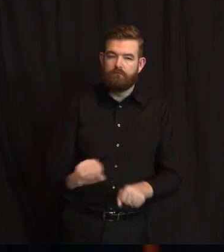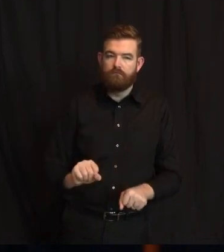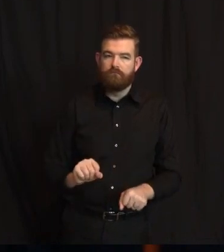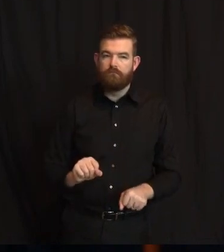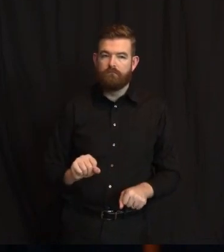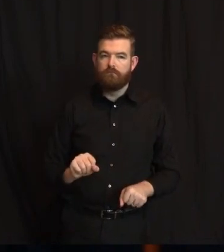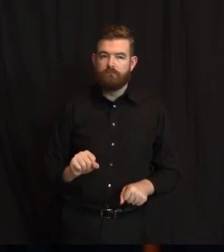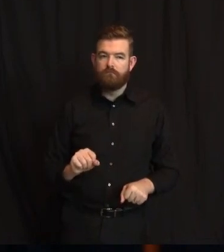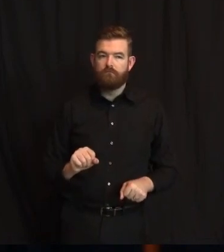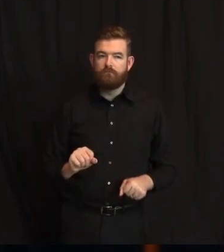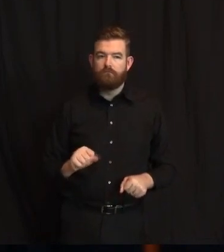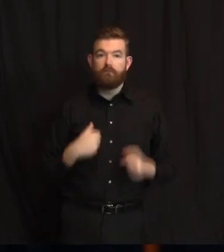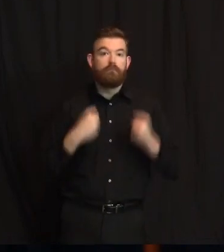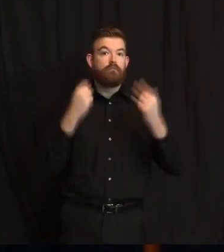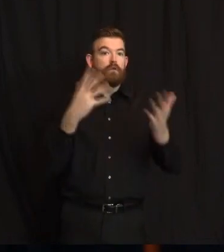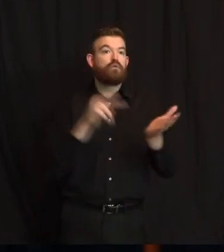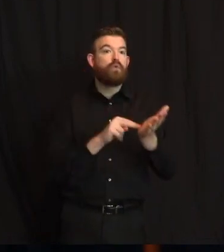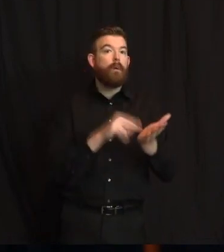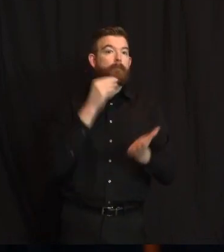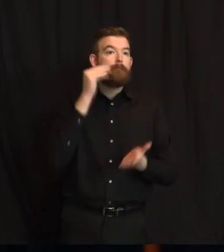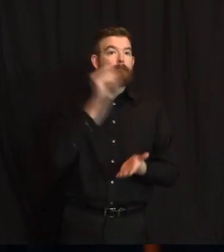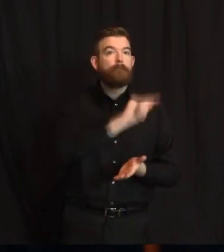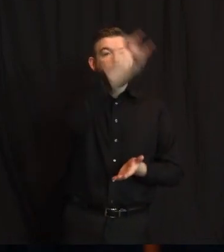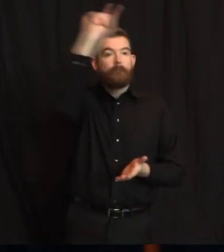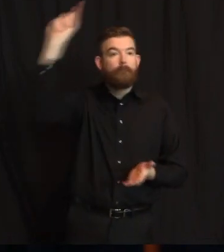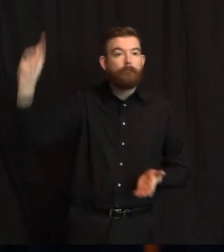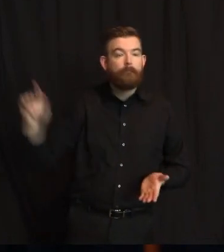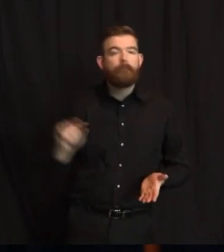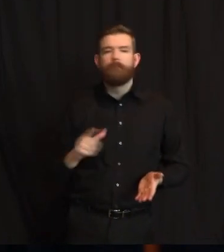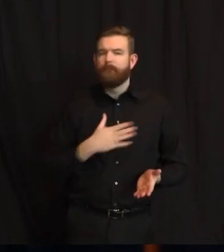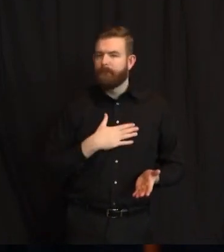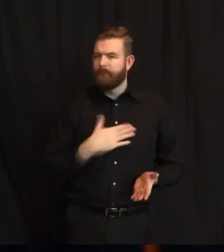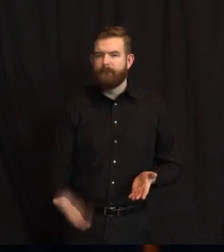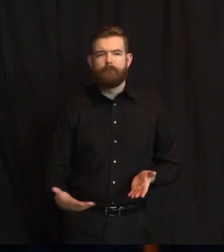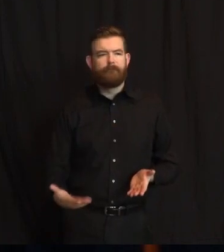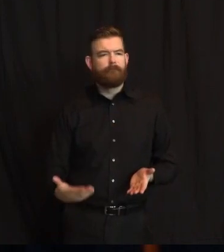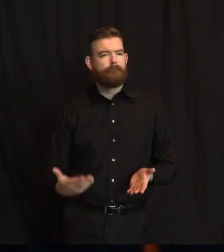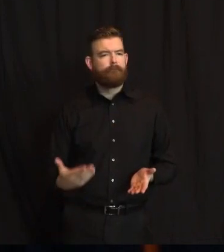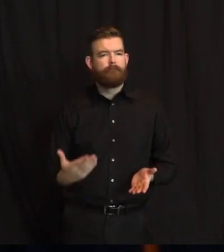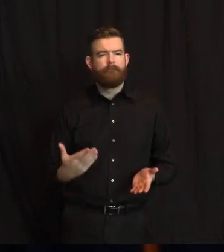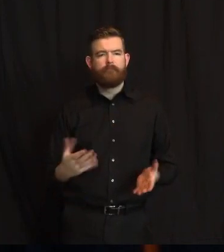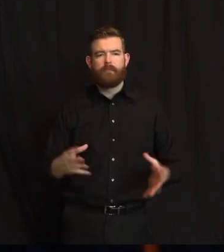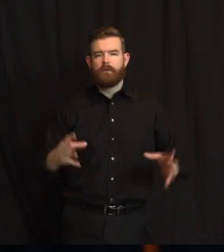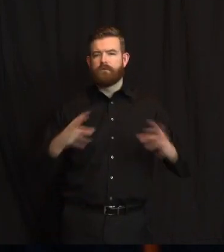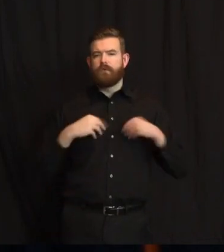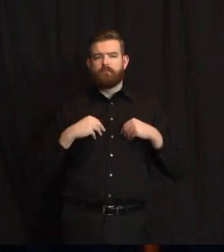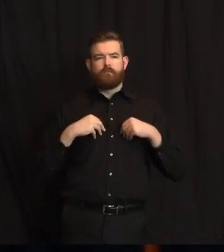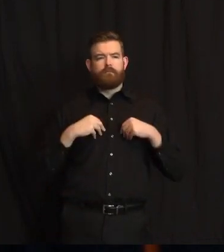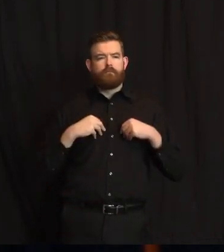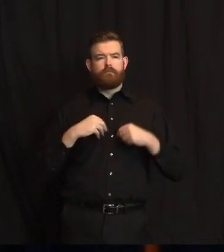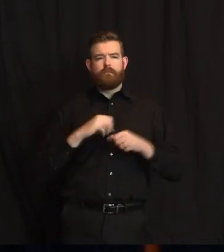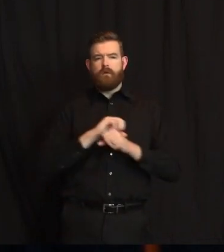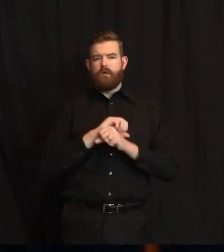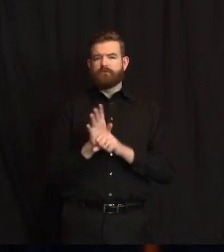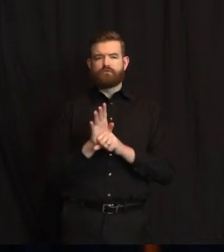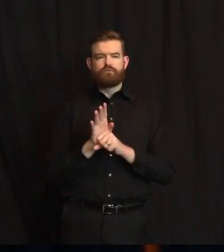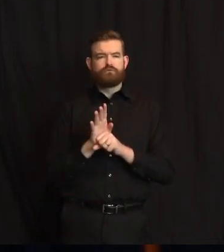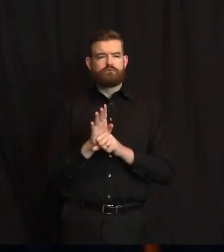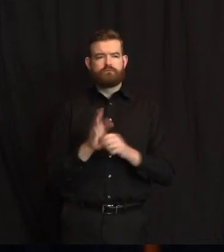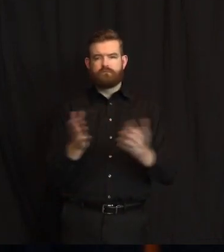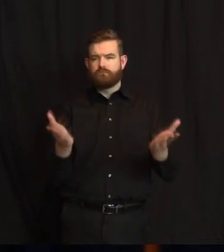nursing homes that said they would take all COVID-19. What we're going to pay attention to first